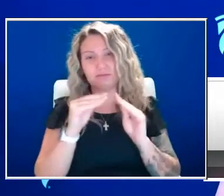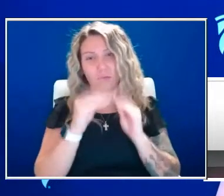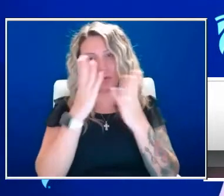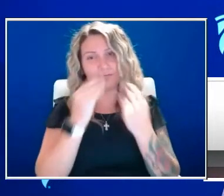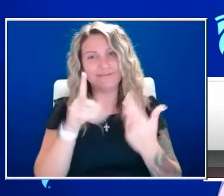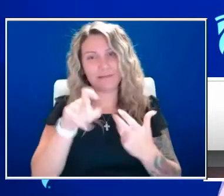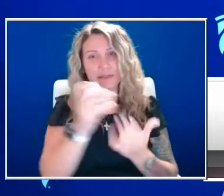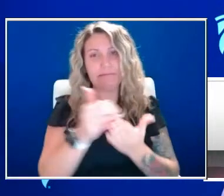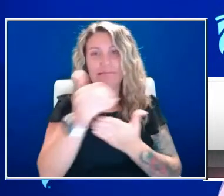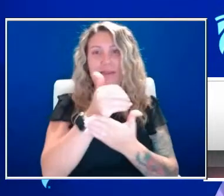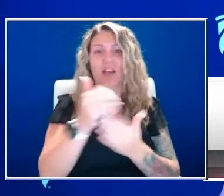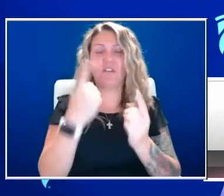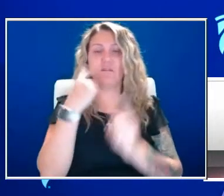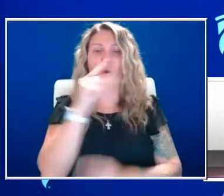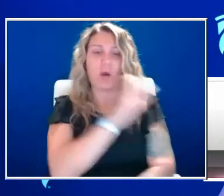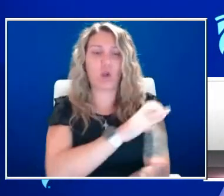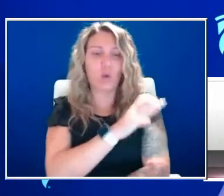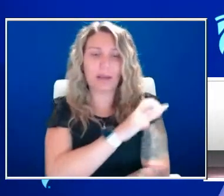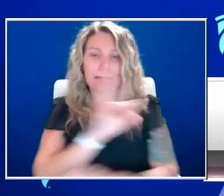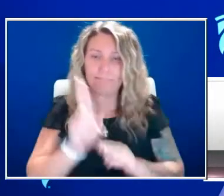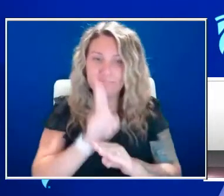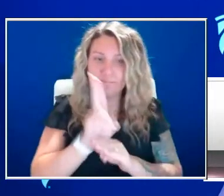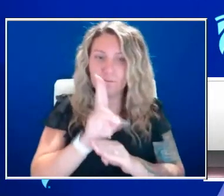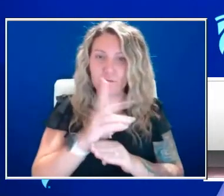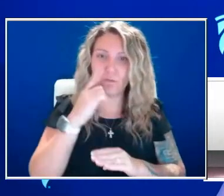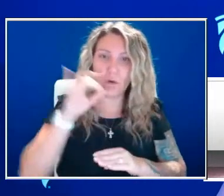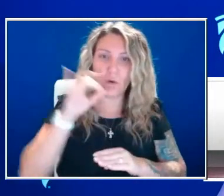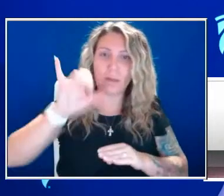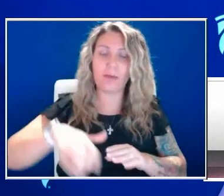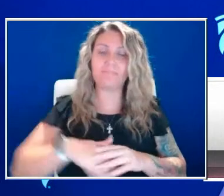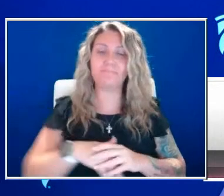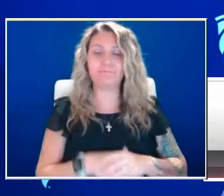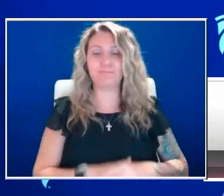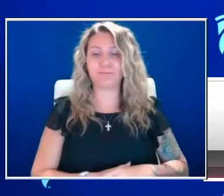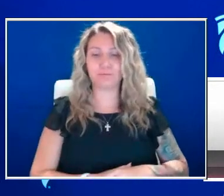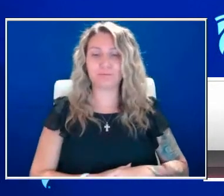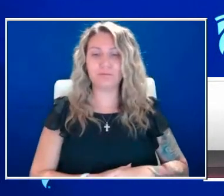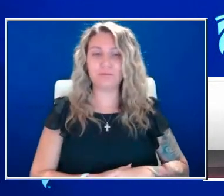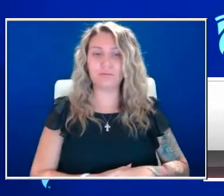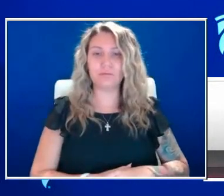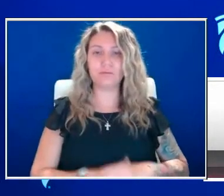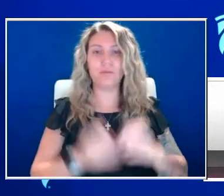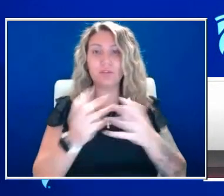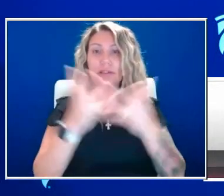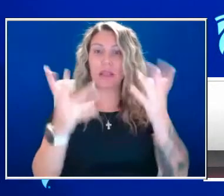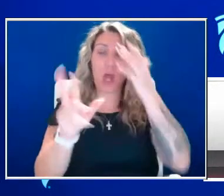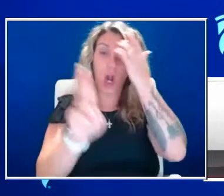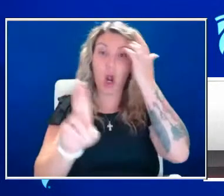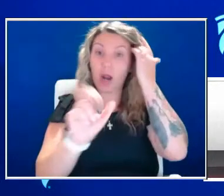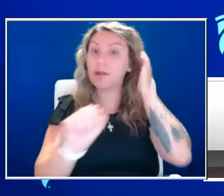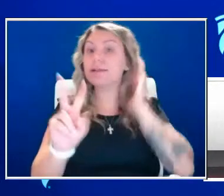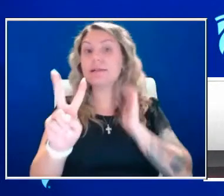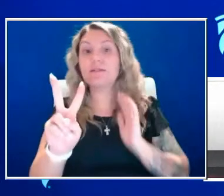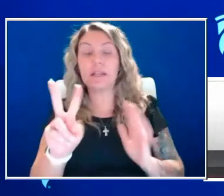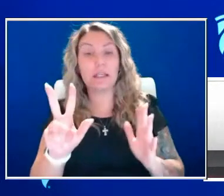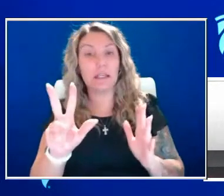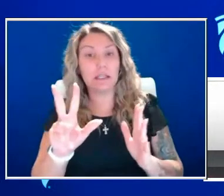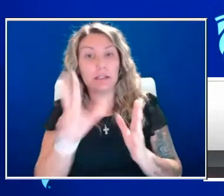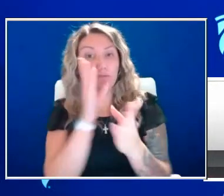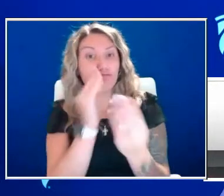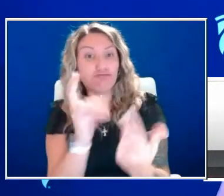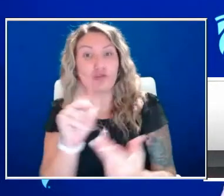clinical utility of this. You know, there have been a lot of RSV news lately with prevention, with